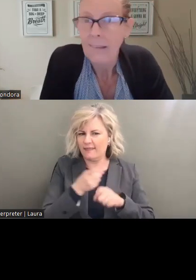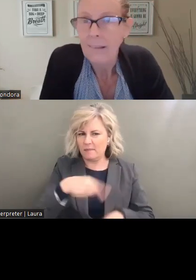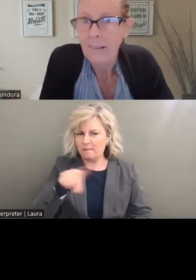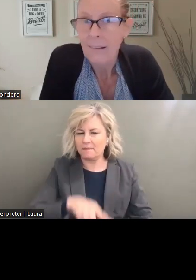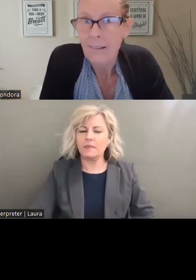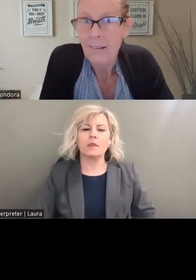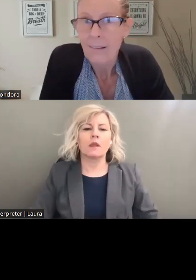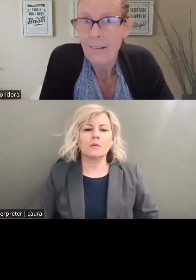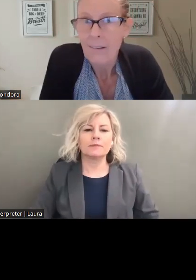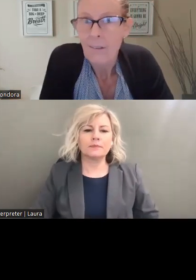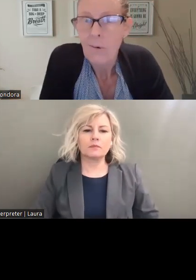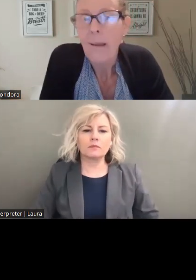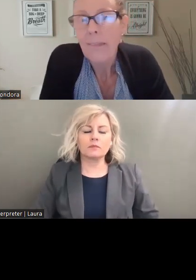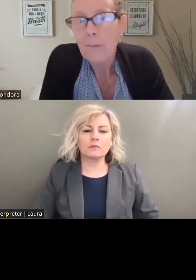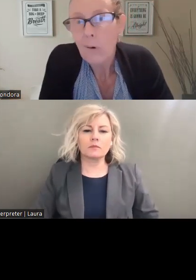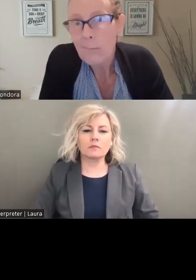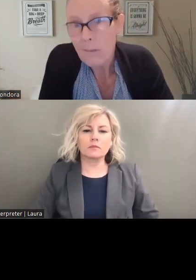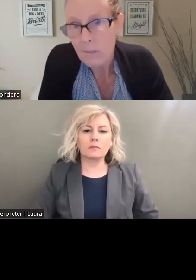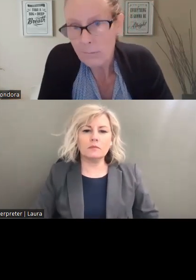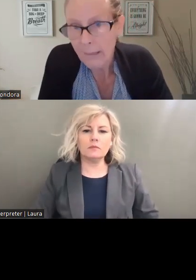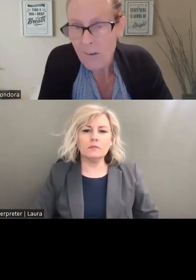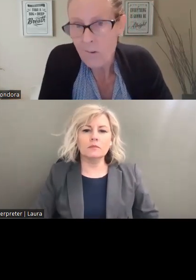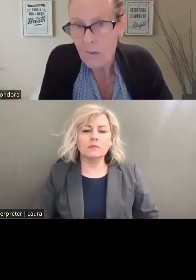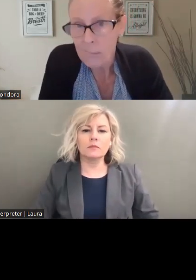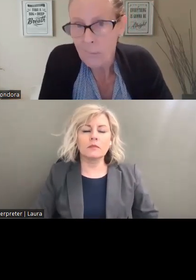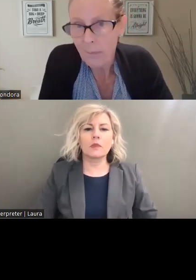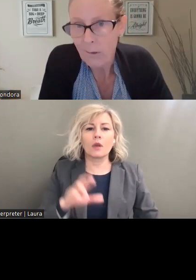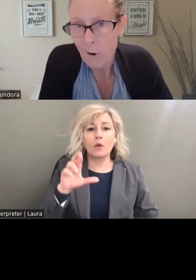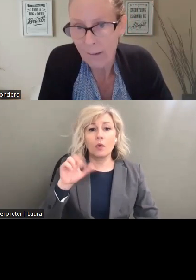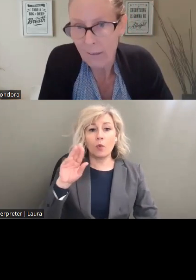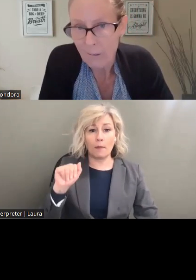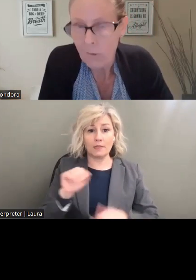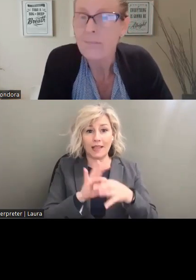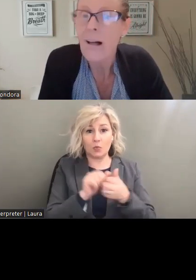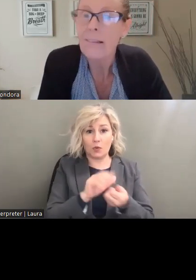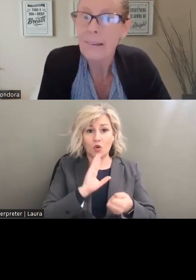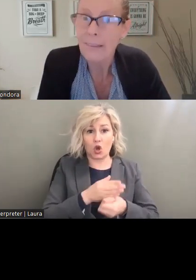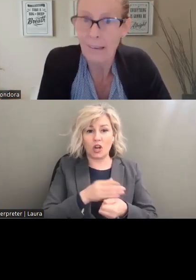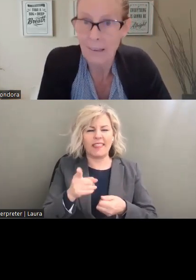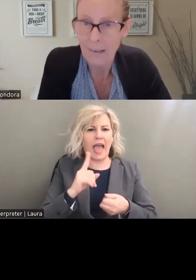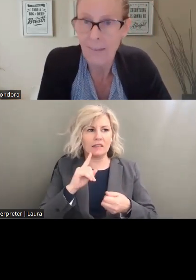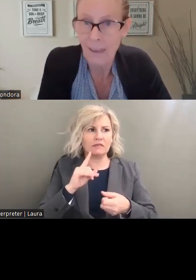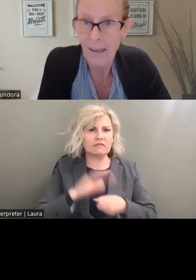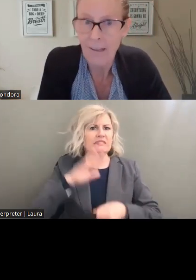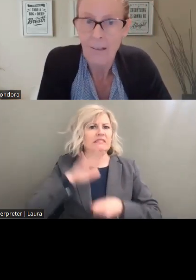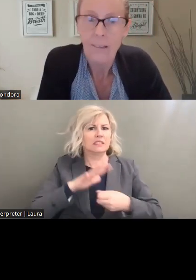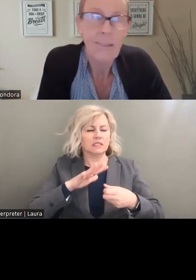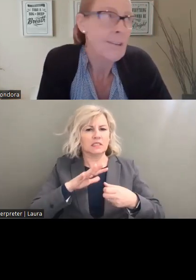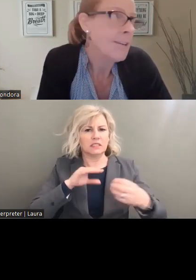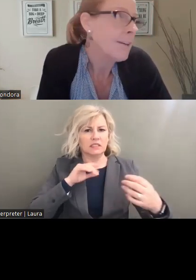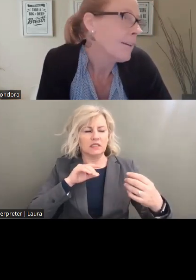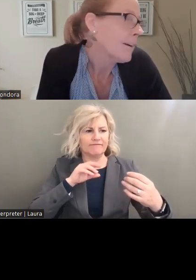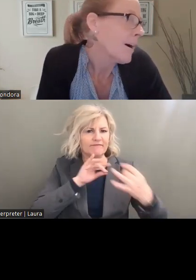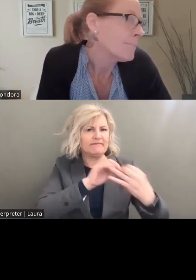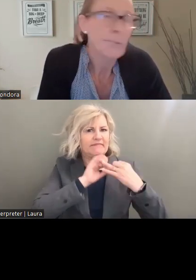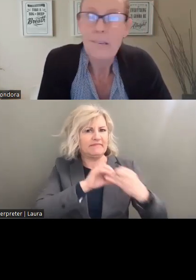but the way that Roma's relationship with her daughter, sort of the volatility in that,